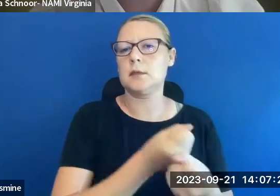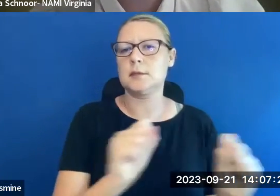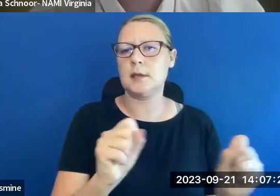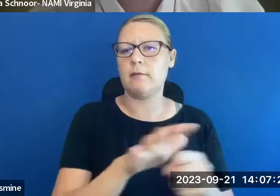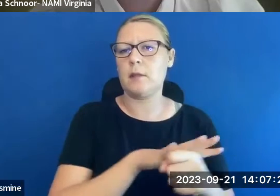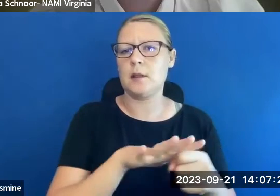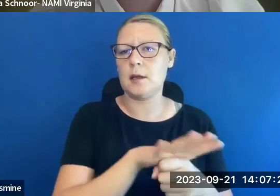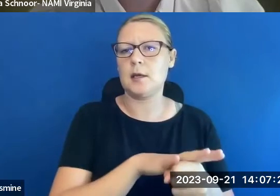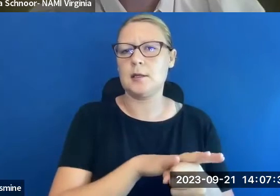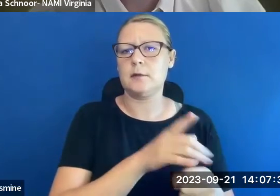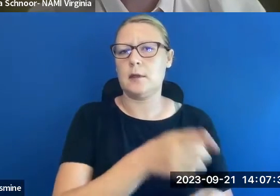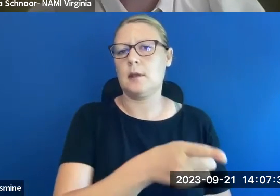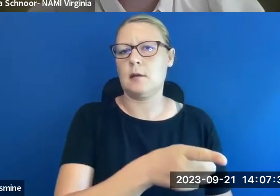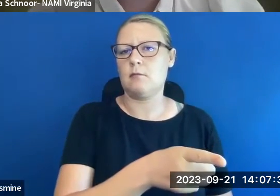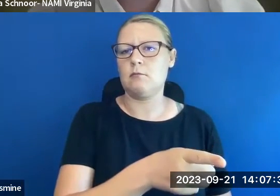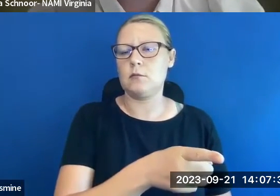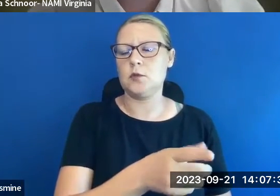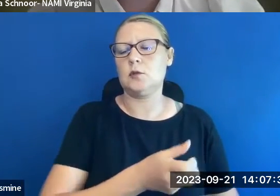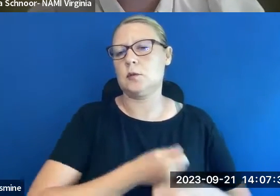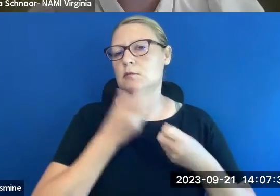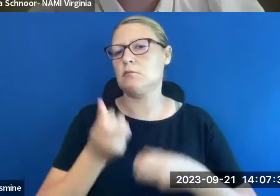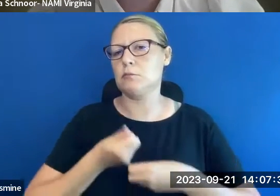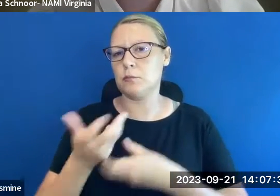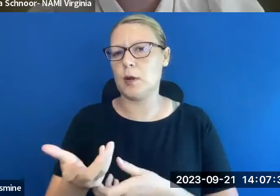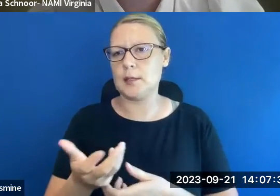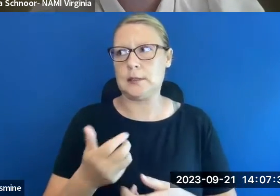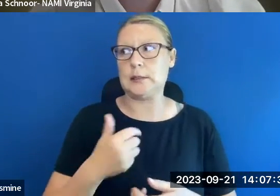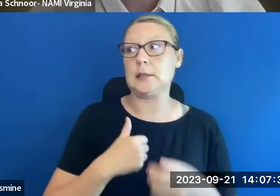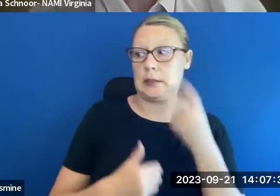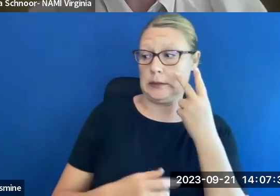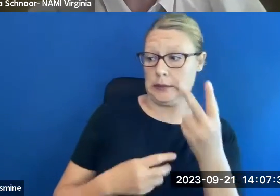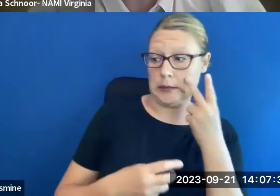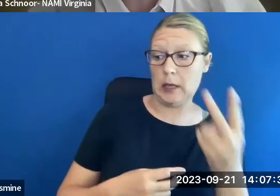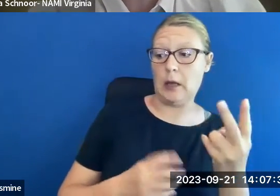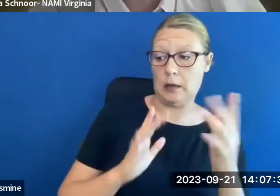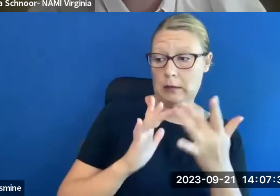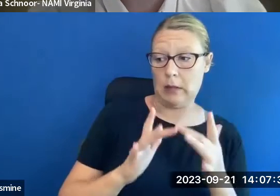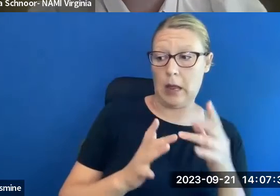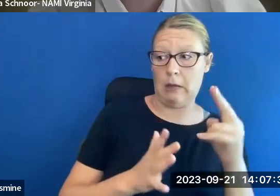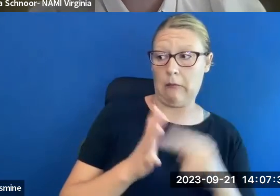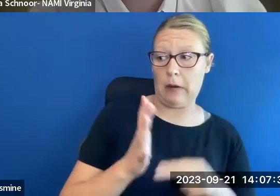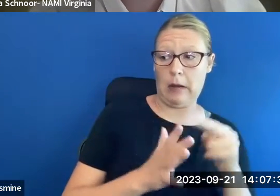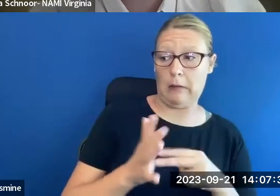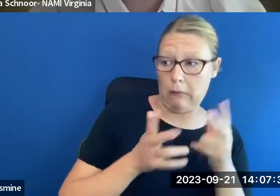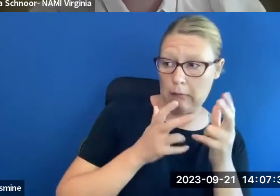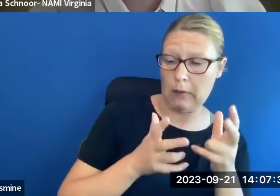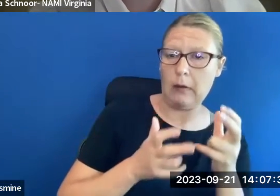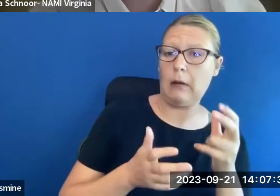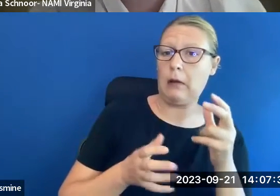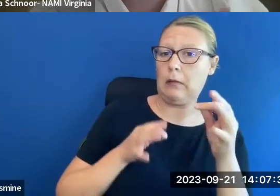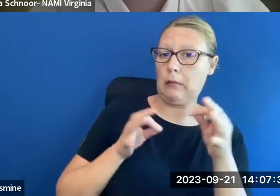content that they see online, is, I think, important, especially seeing how young children are